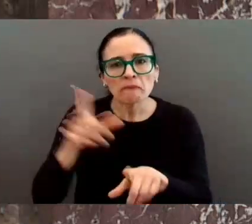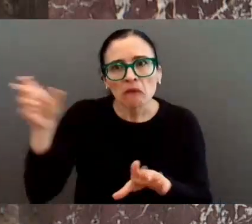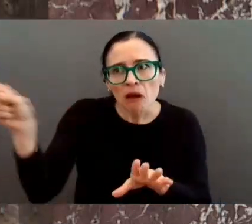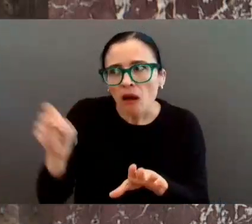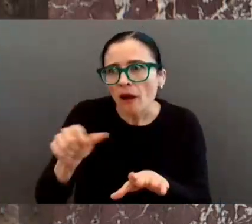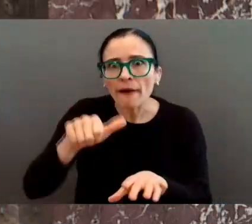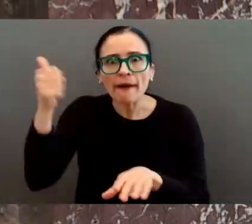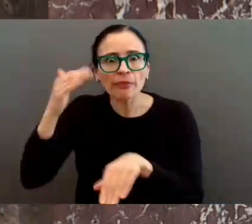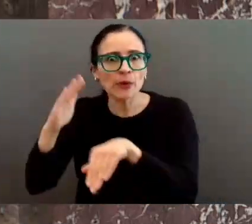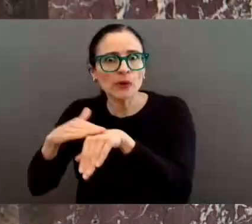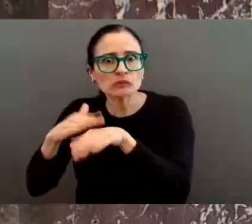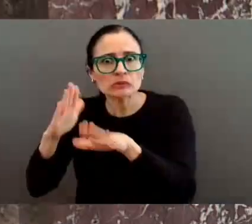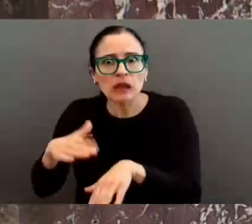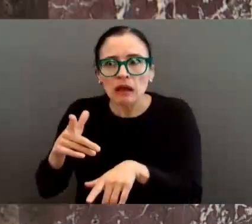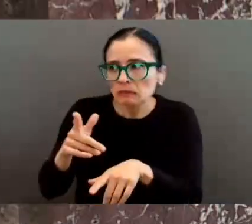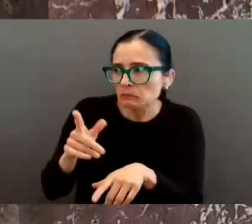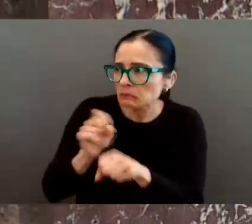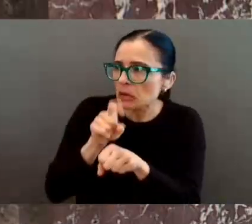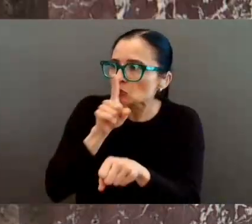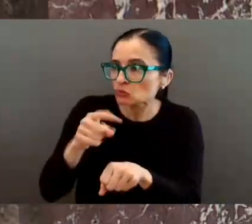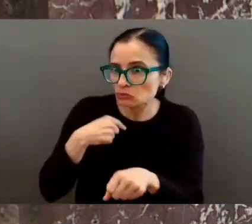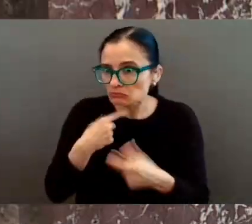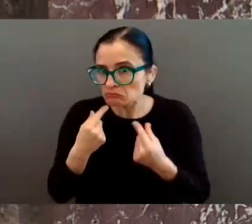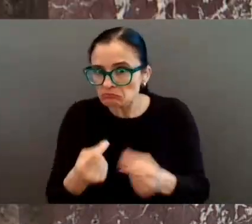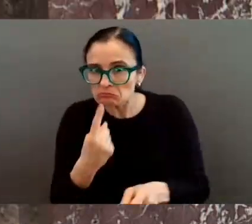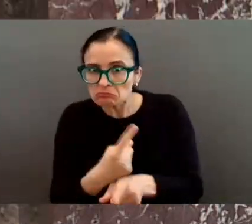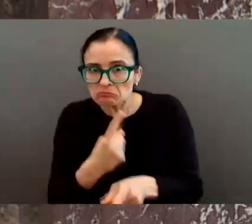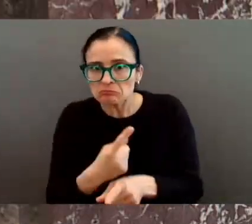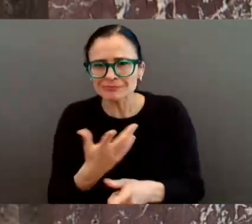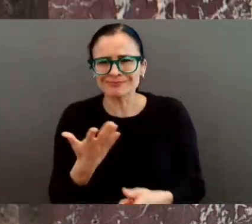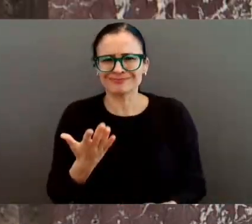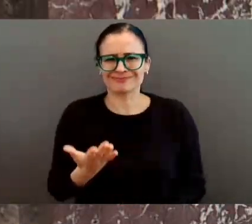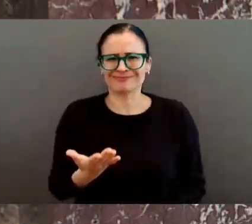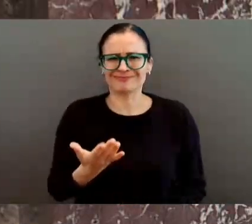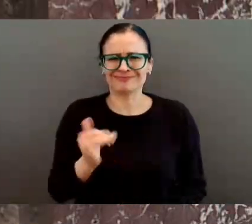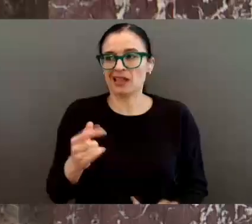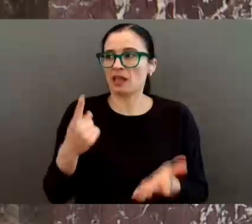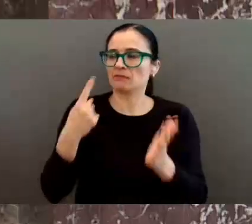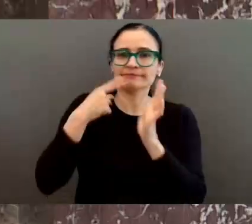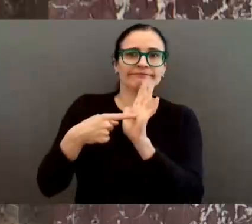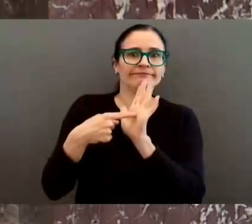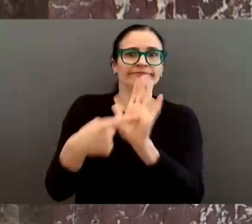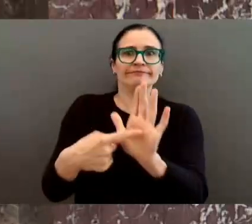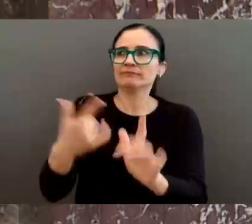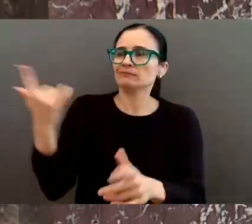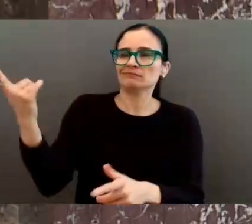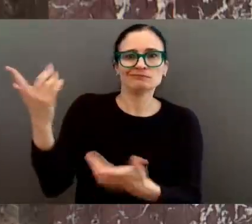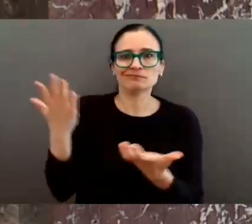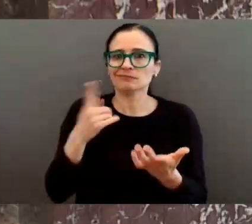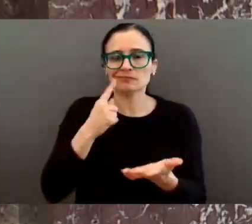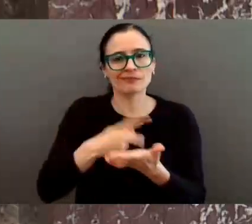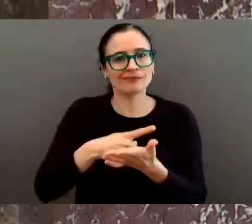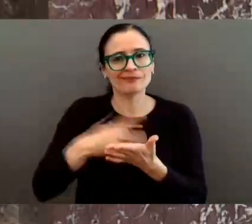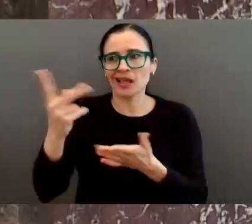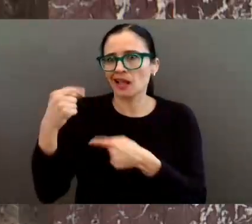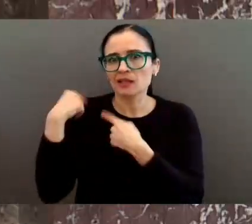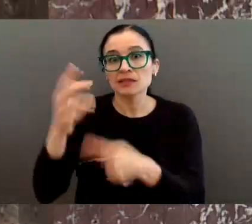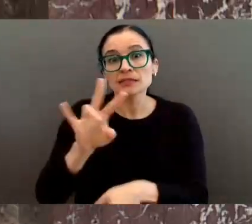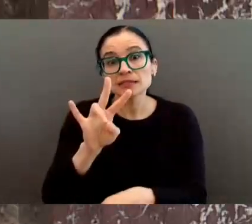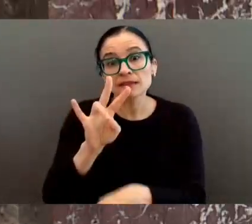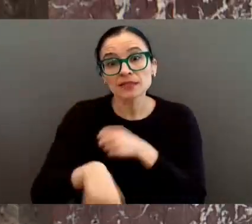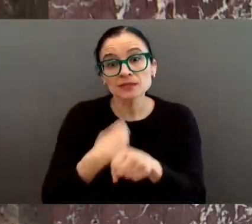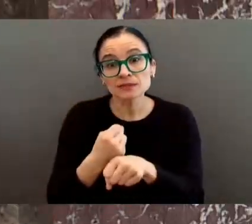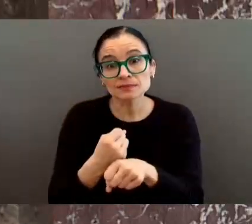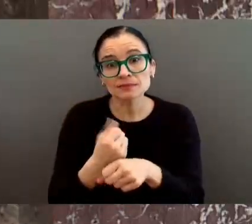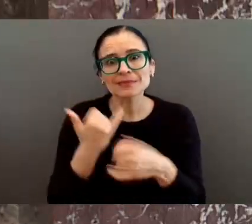the track record of this government. 7 years of failure. Now they have to review all of their failures to figure out how to fix the mess they've created after